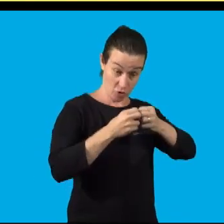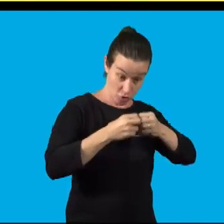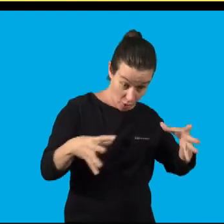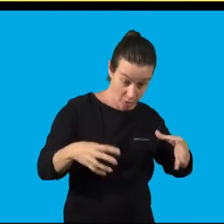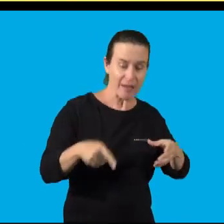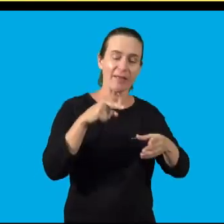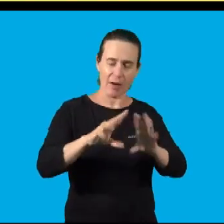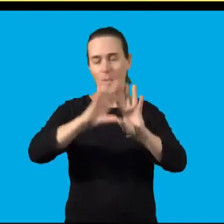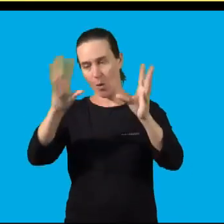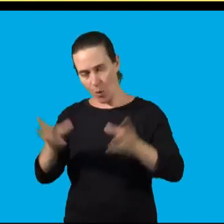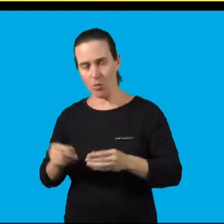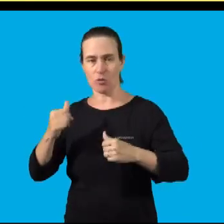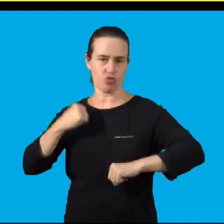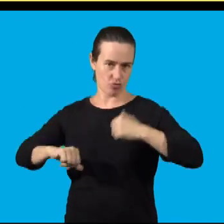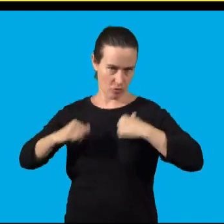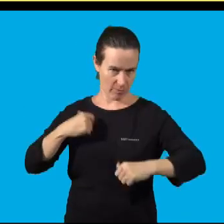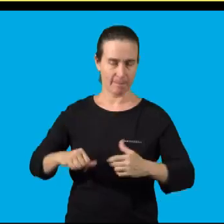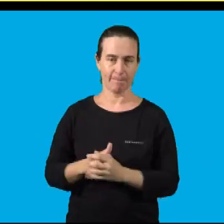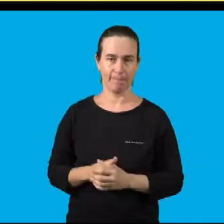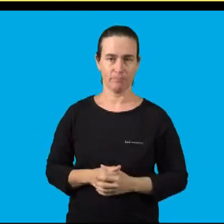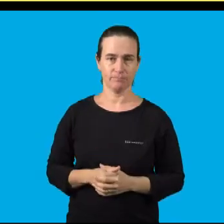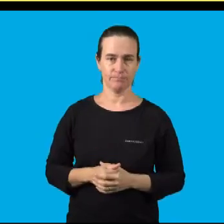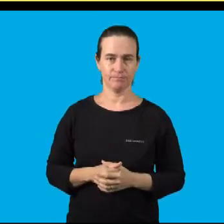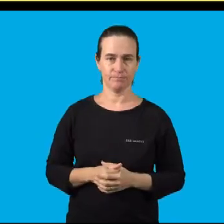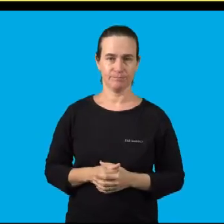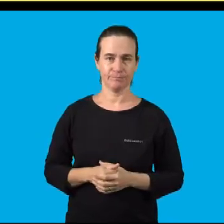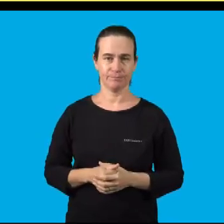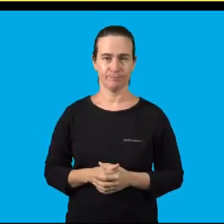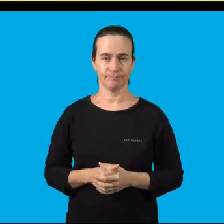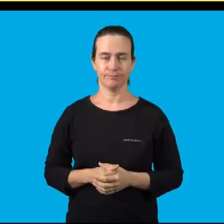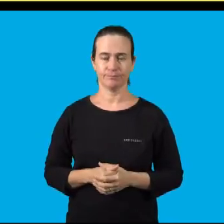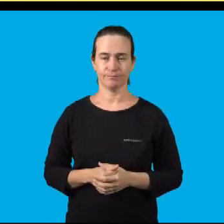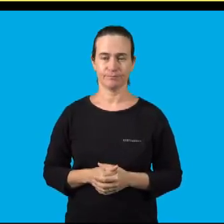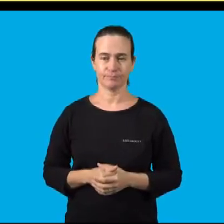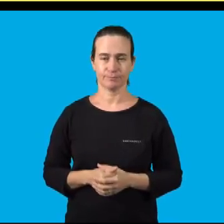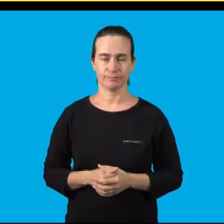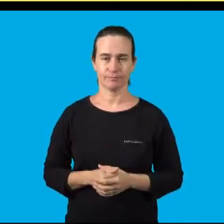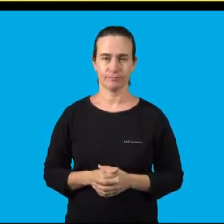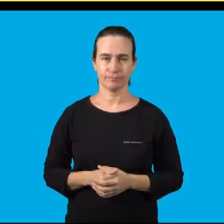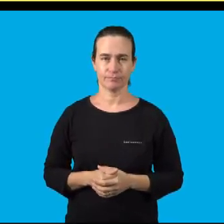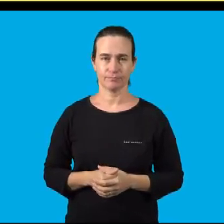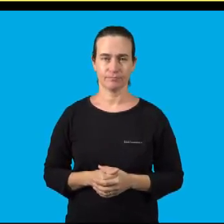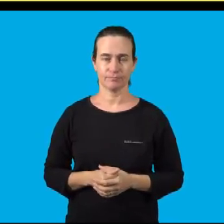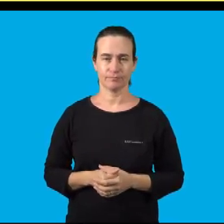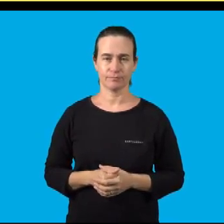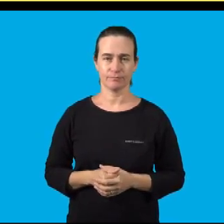looking at how the women behavior throughout the entire play, or how they behave throughout the entire play.